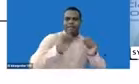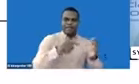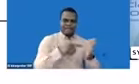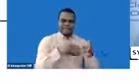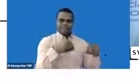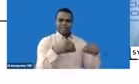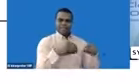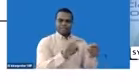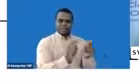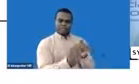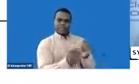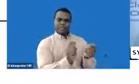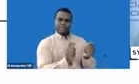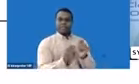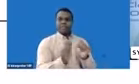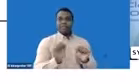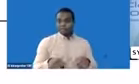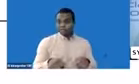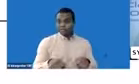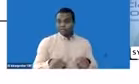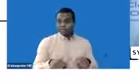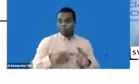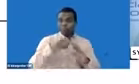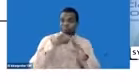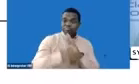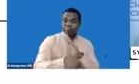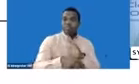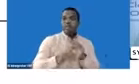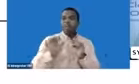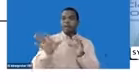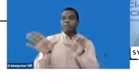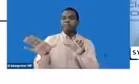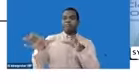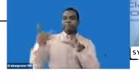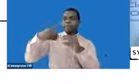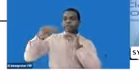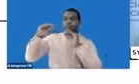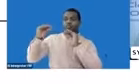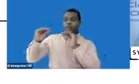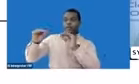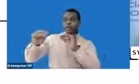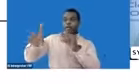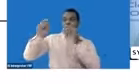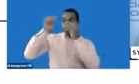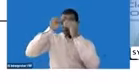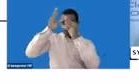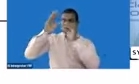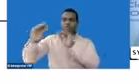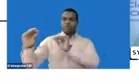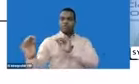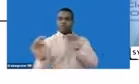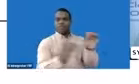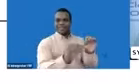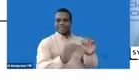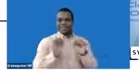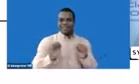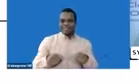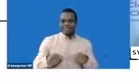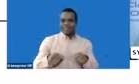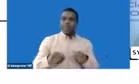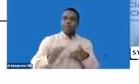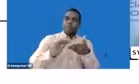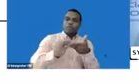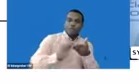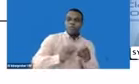disabilities. And we designed it in a way that trainers can focus on different key aspects.